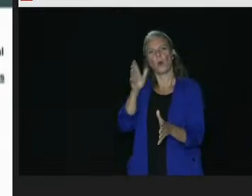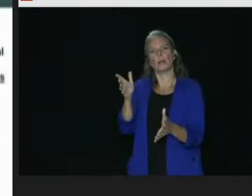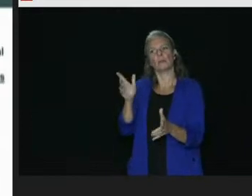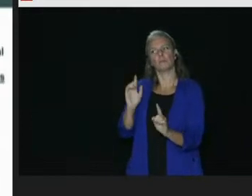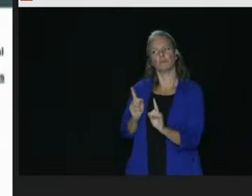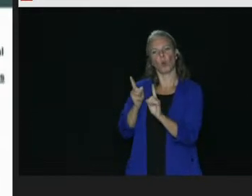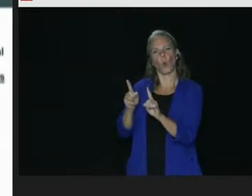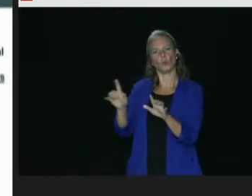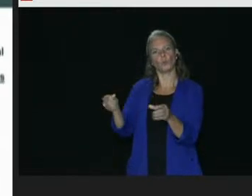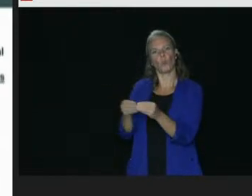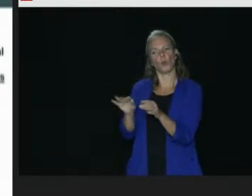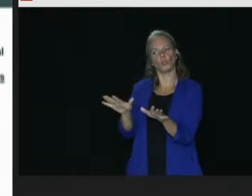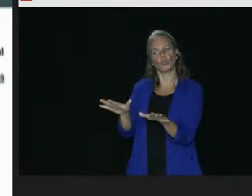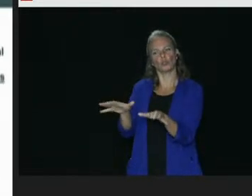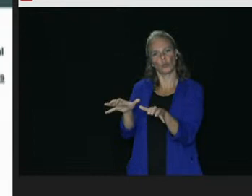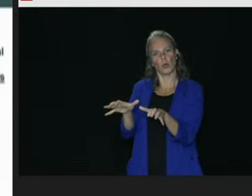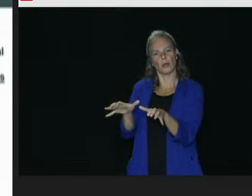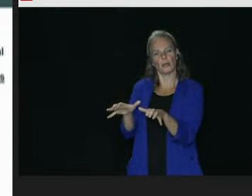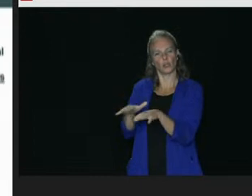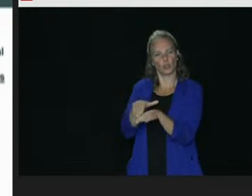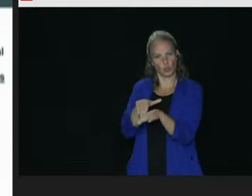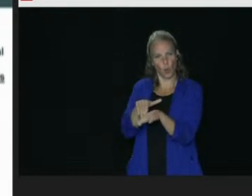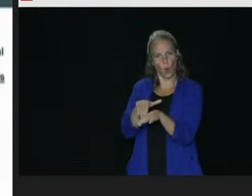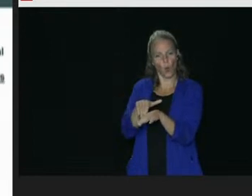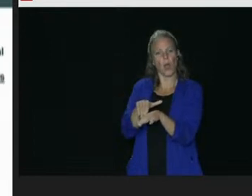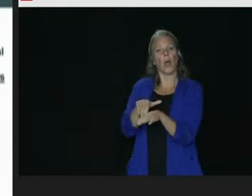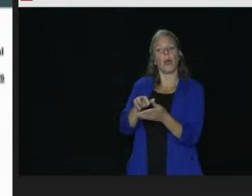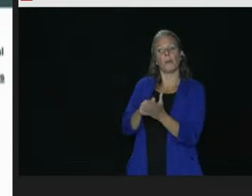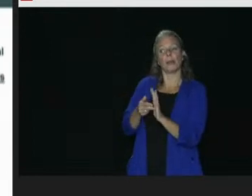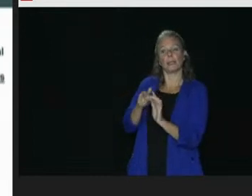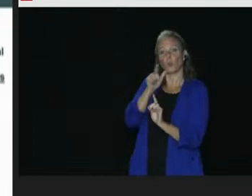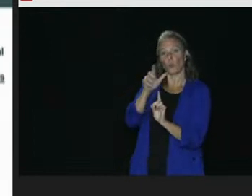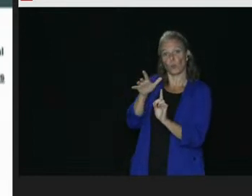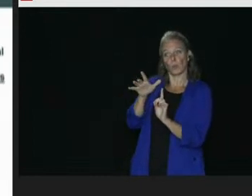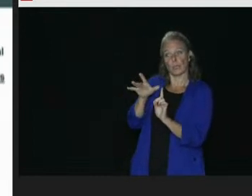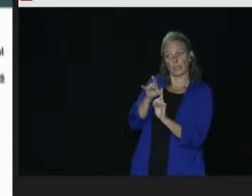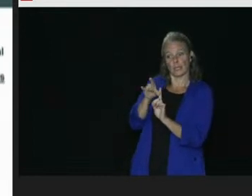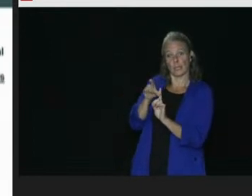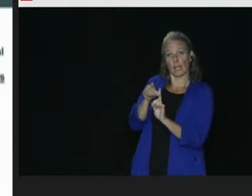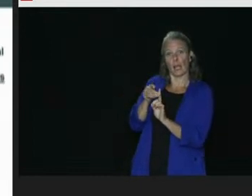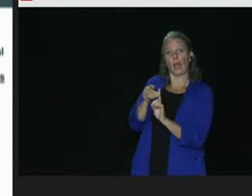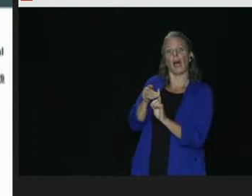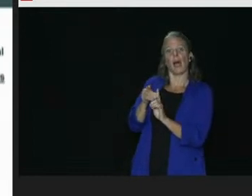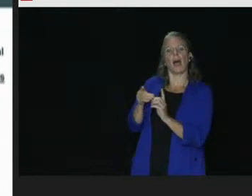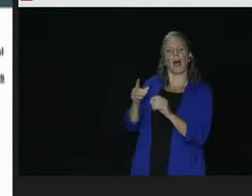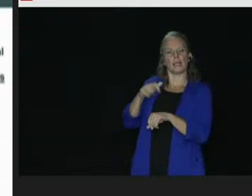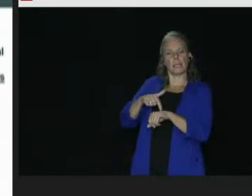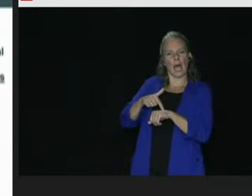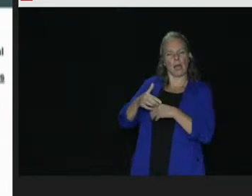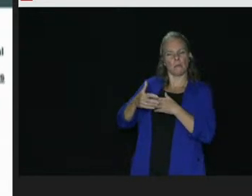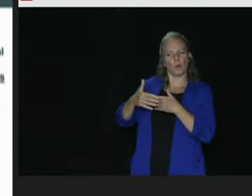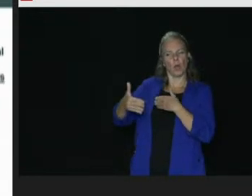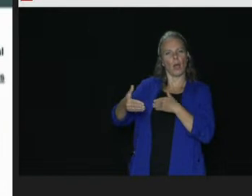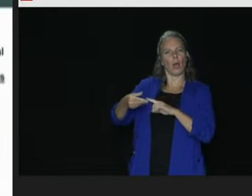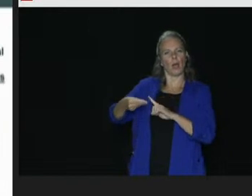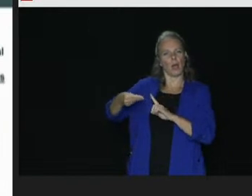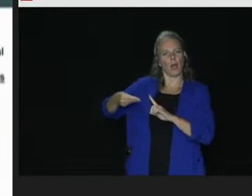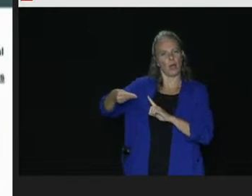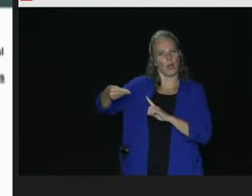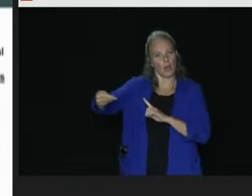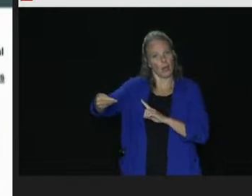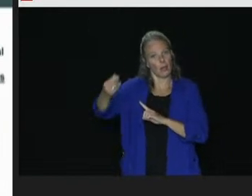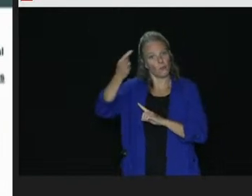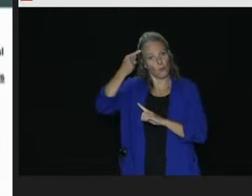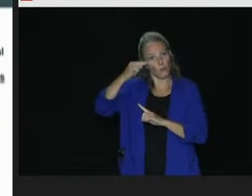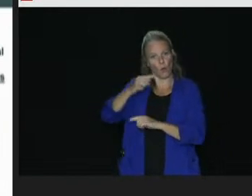those cases over a longer period of time so that your hospital systems are less overwhelmed.